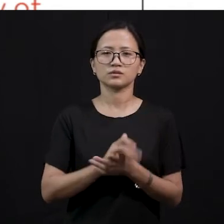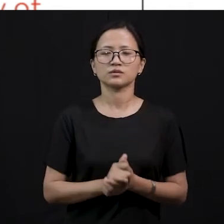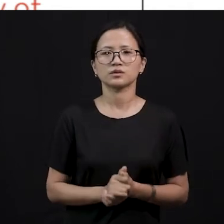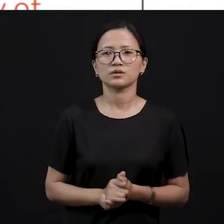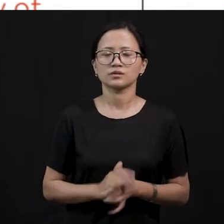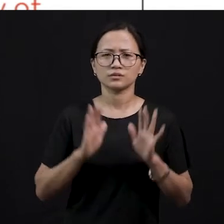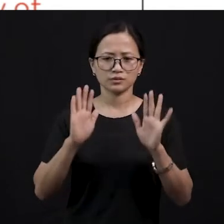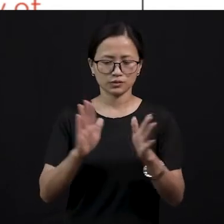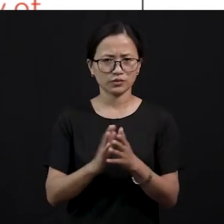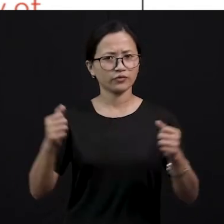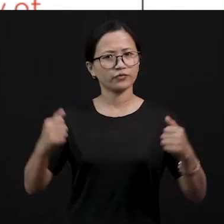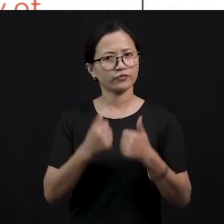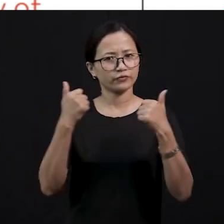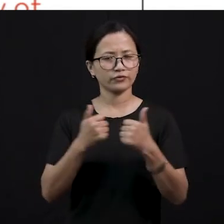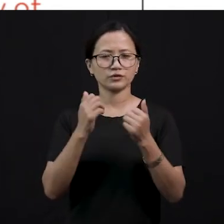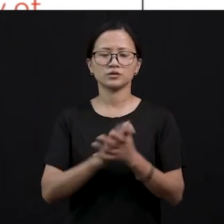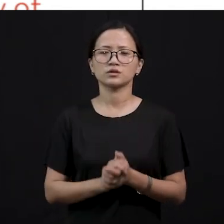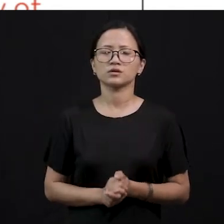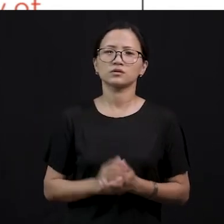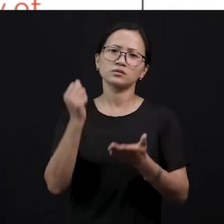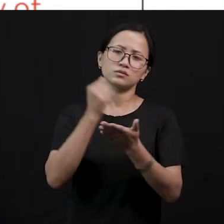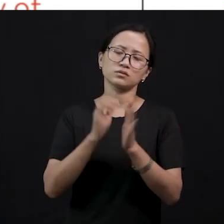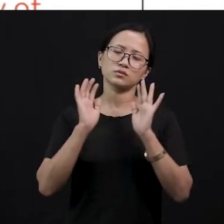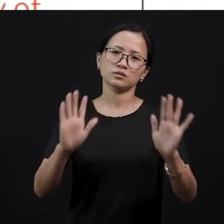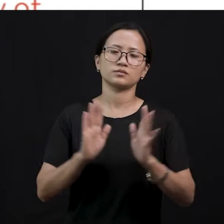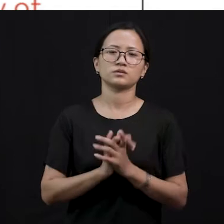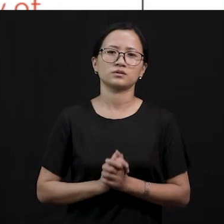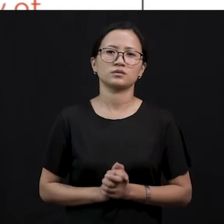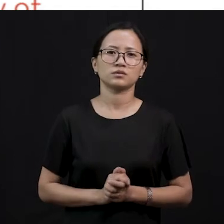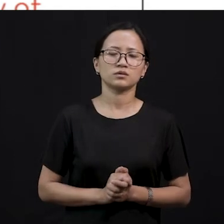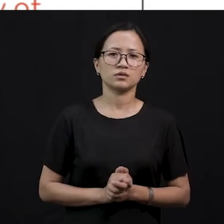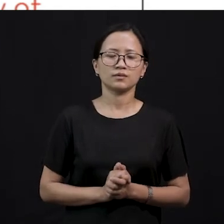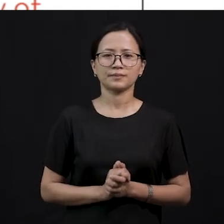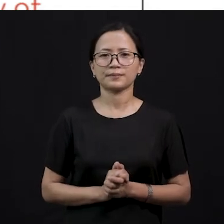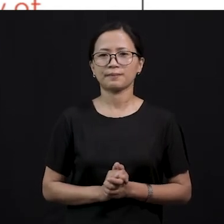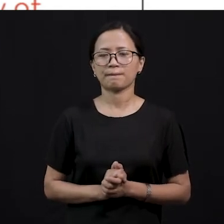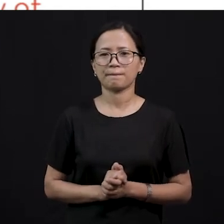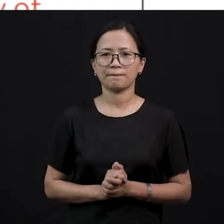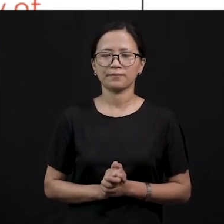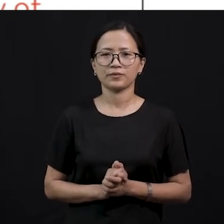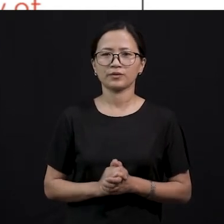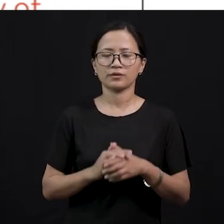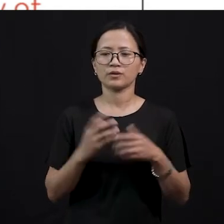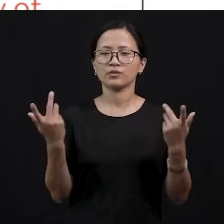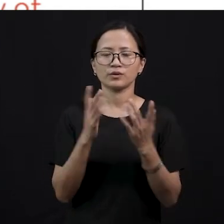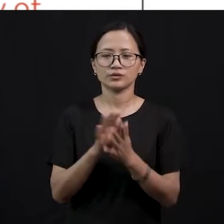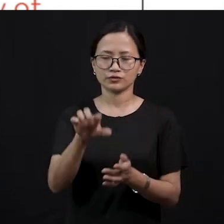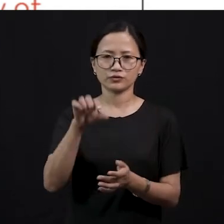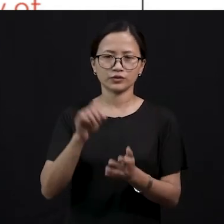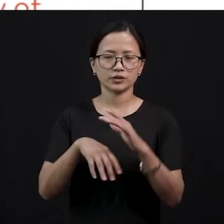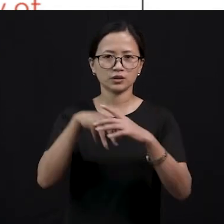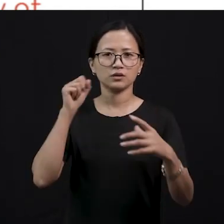prime debate, they're all fighting. That's not the way the debate should happen. But of course the debate should happen, because that is where you find